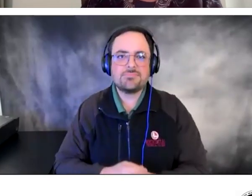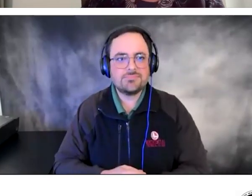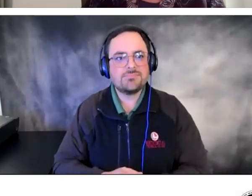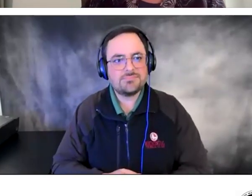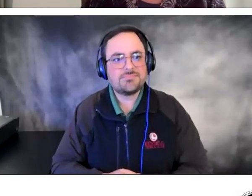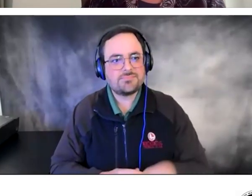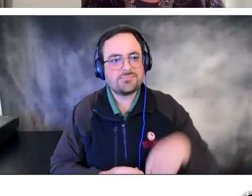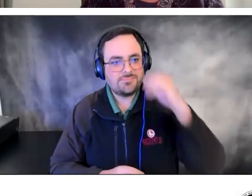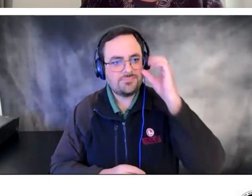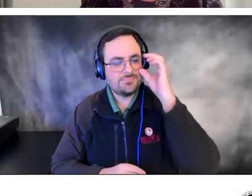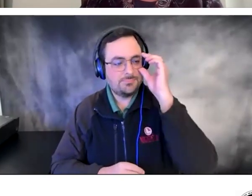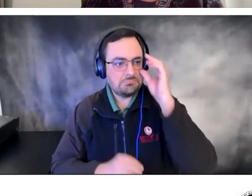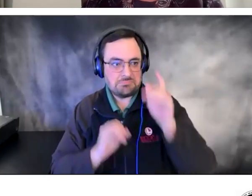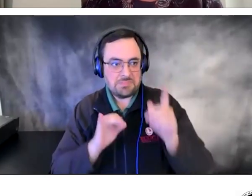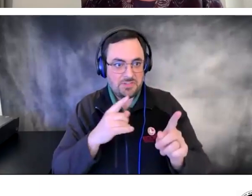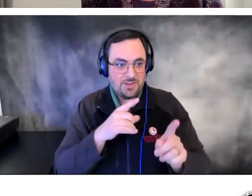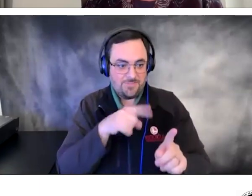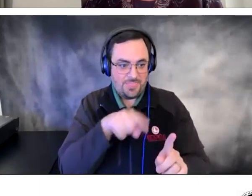them to the Braille. Yeah.